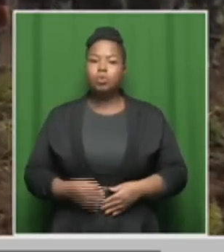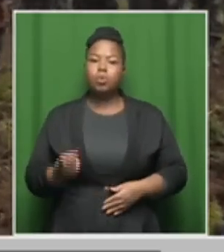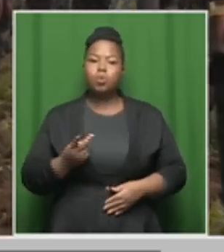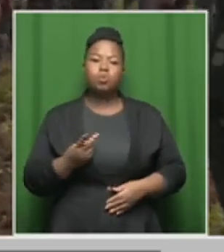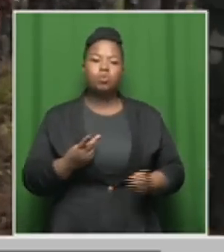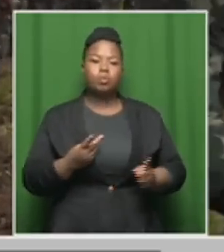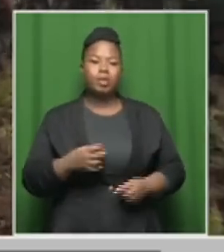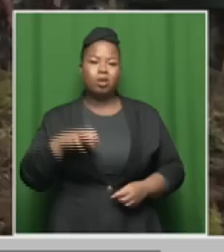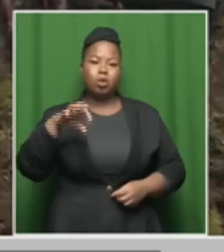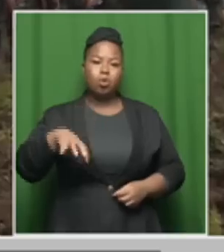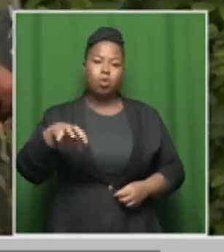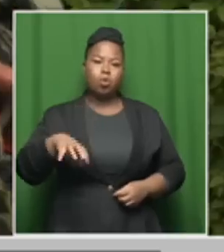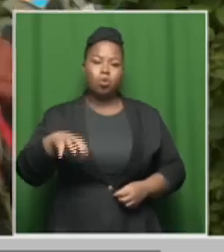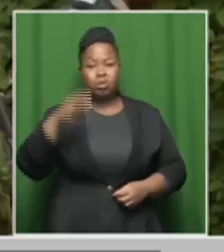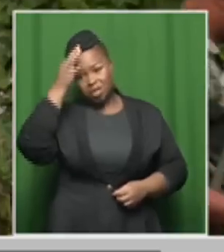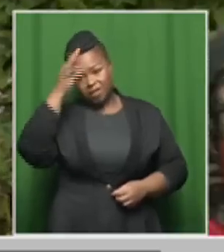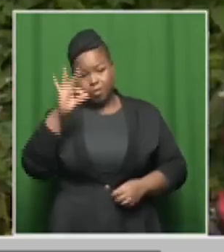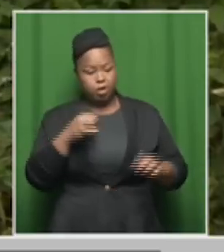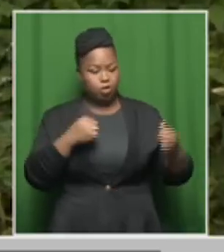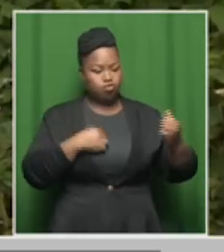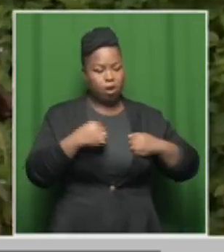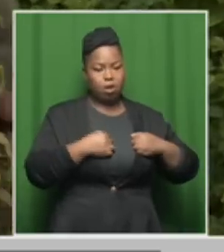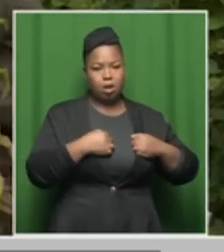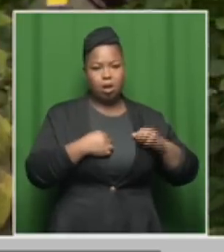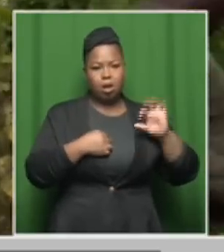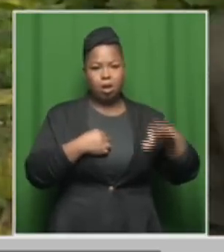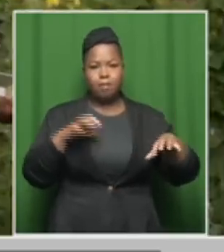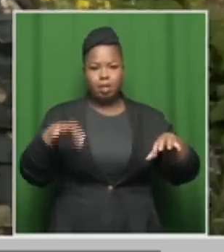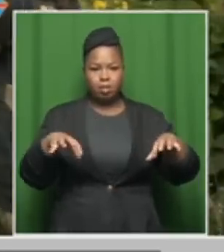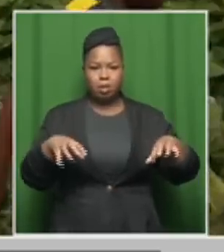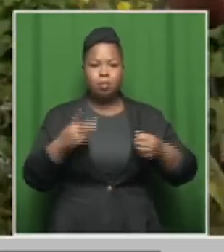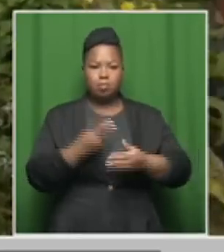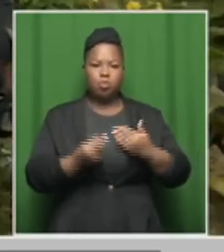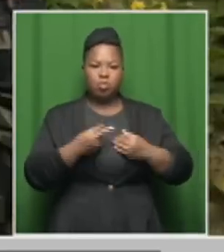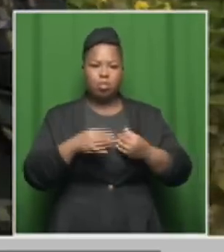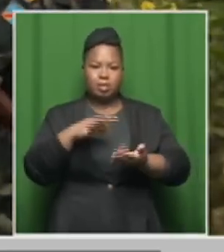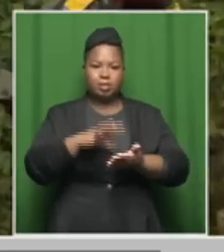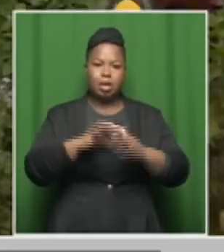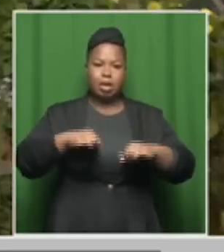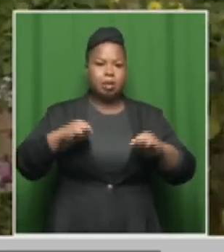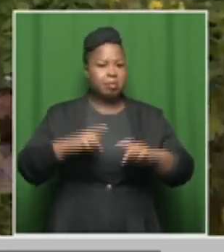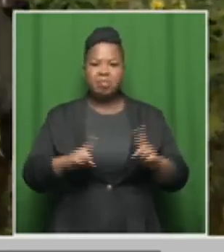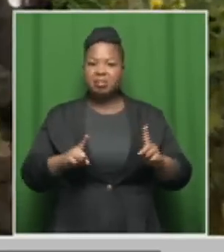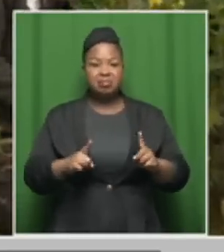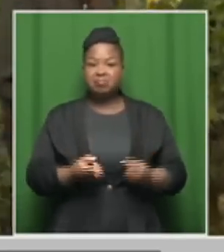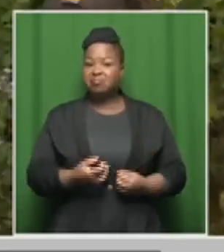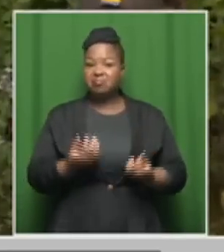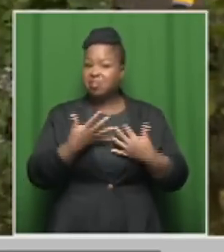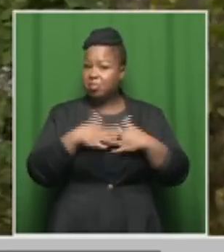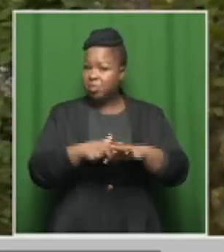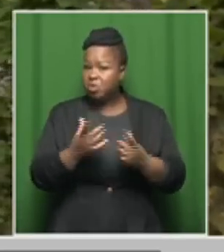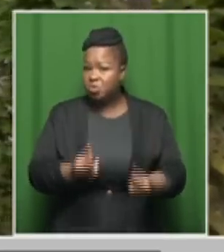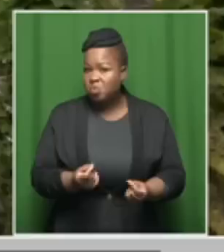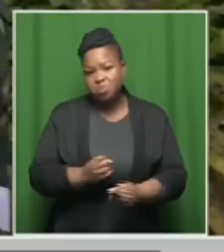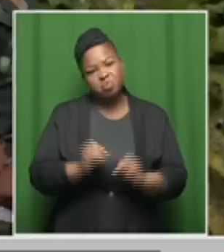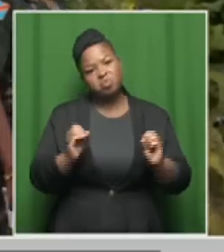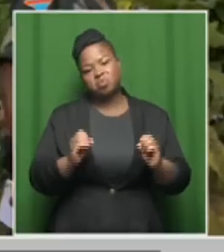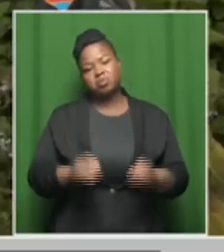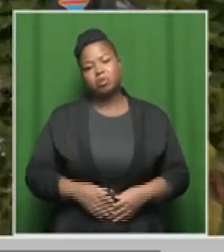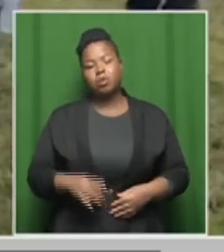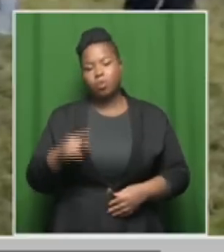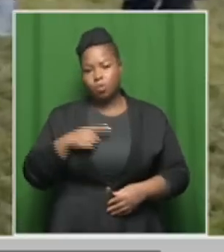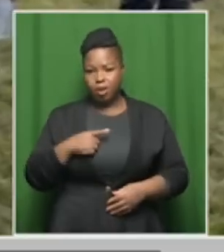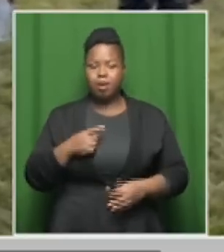Congo's government and Rwanda, and the local minority groups. It's never been implemented, which is one of the reasons why